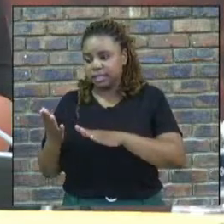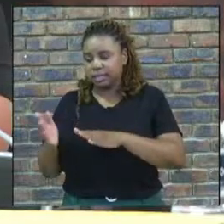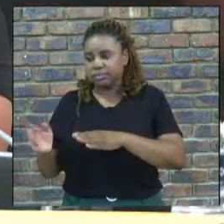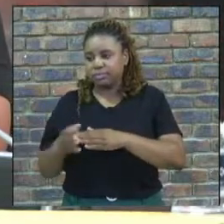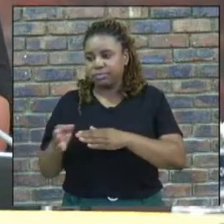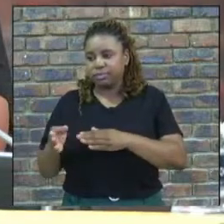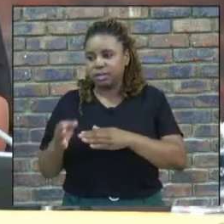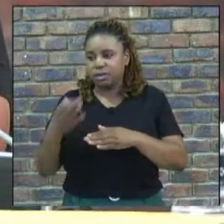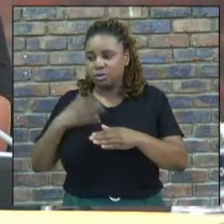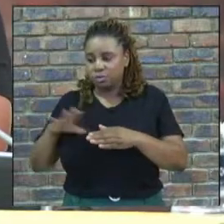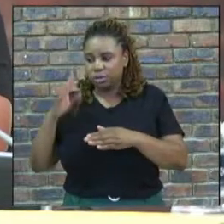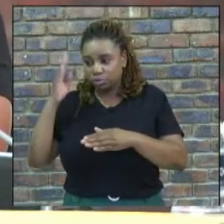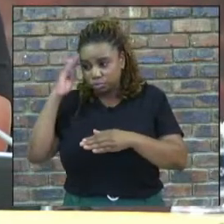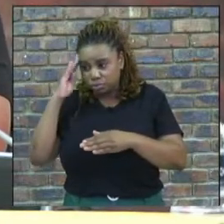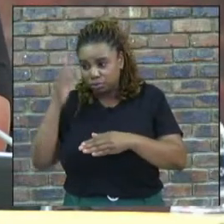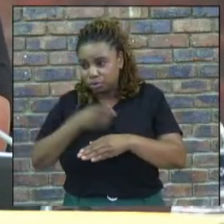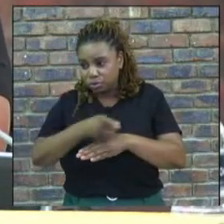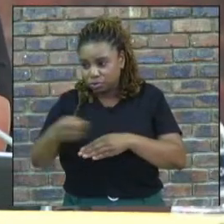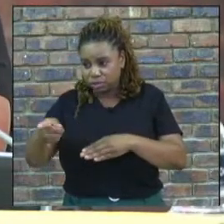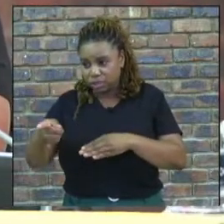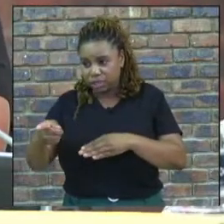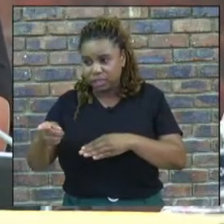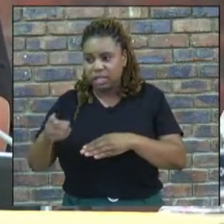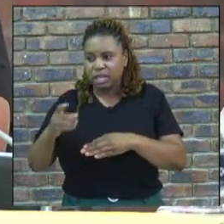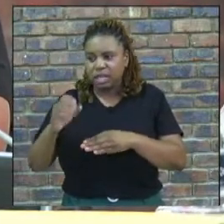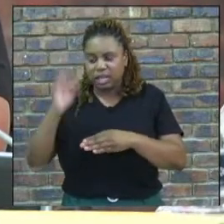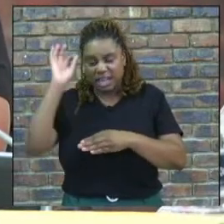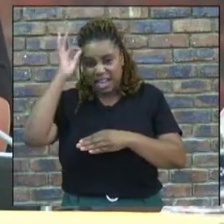very much. Number 5.